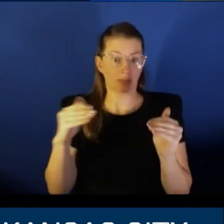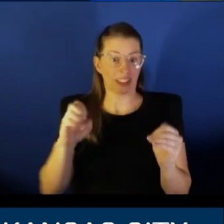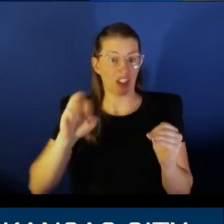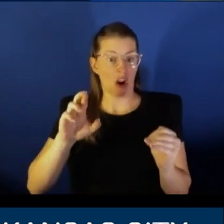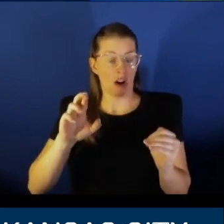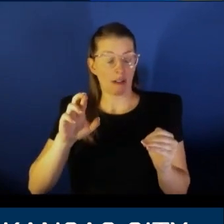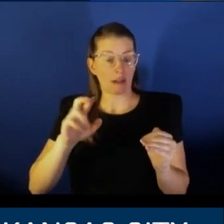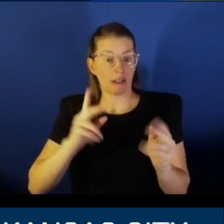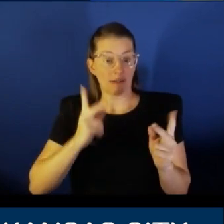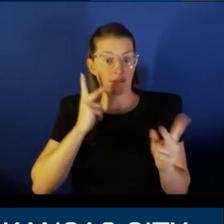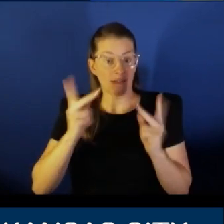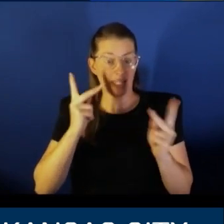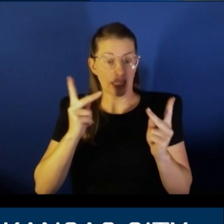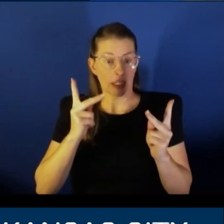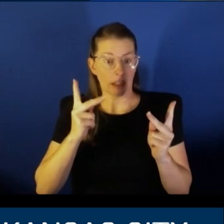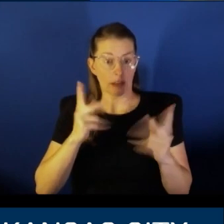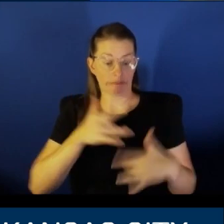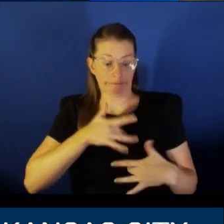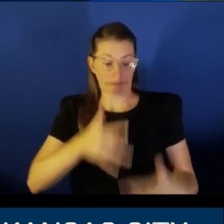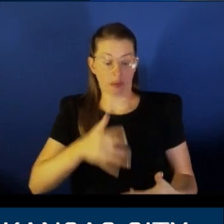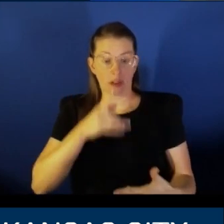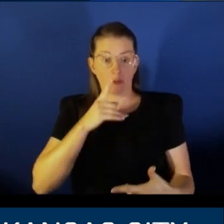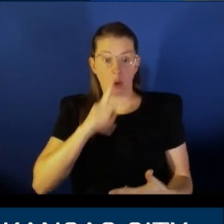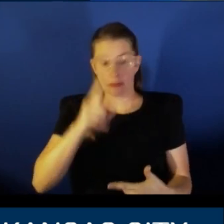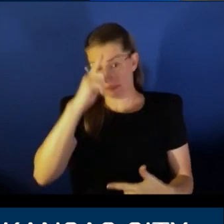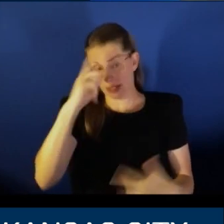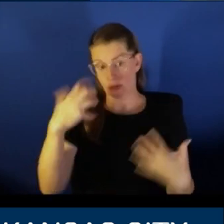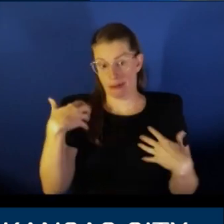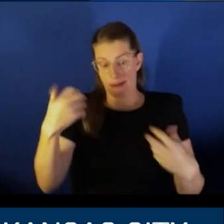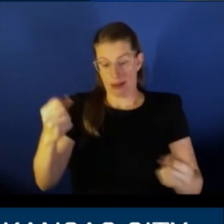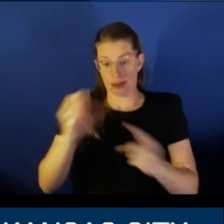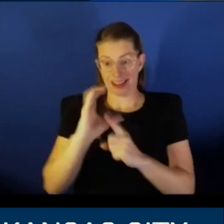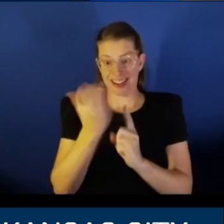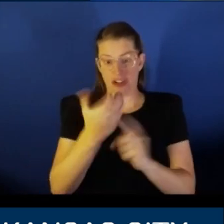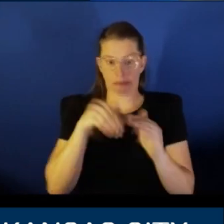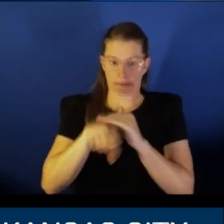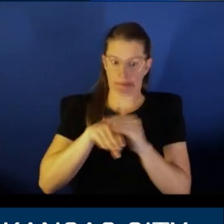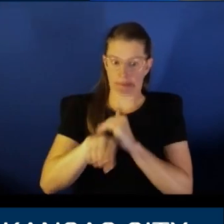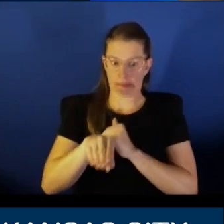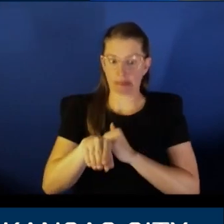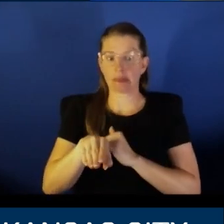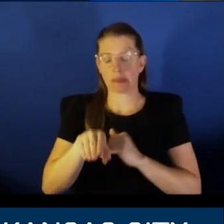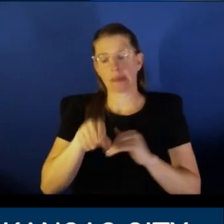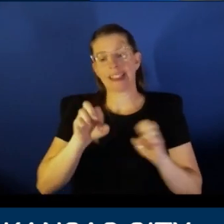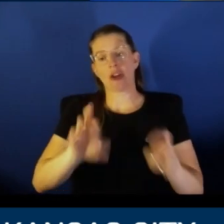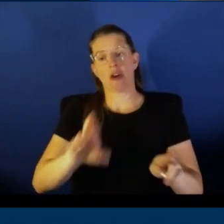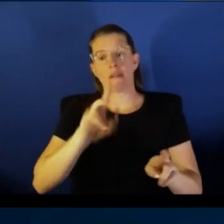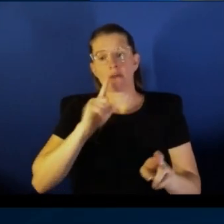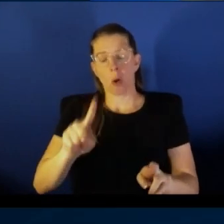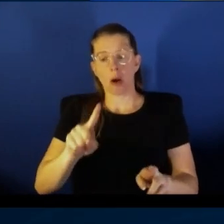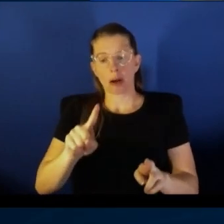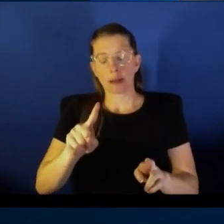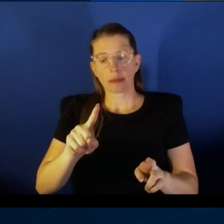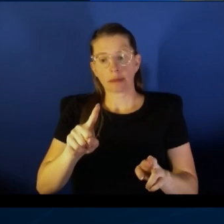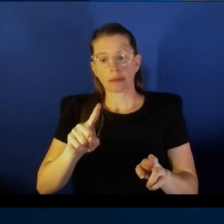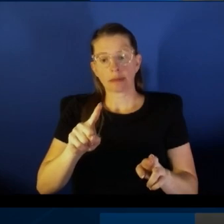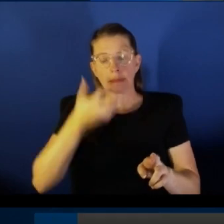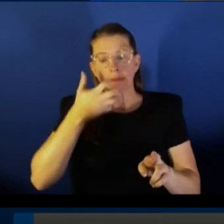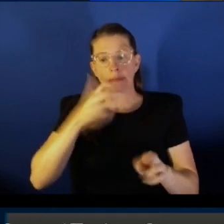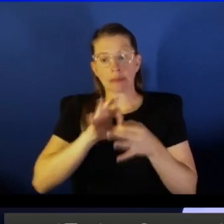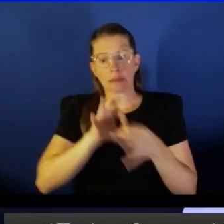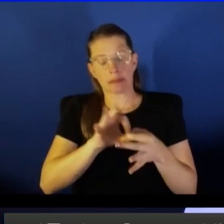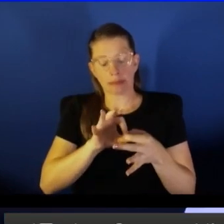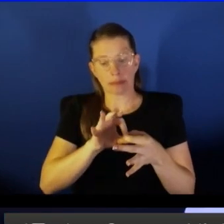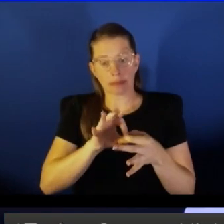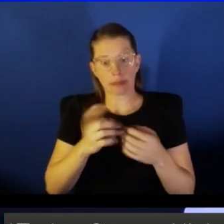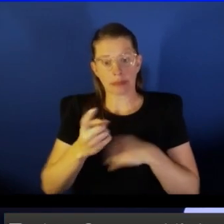with mental health conditions on days of extreme heat. Could you explain why that might be? Yeah, that was a really interesting study, and it seems like there might be a